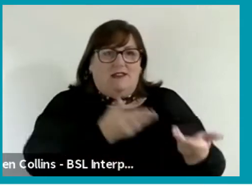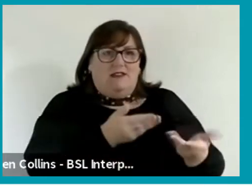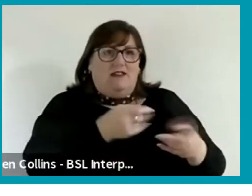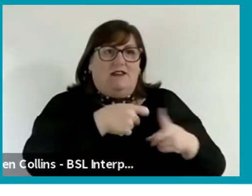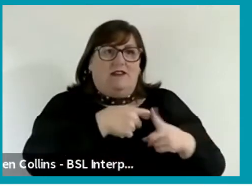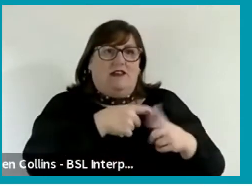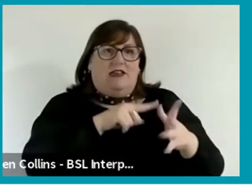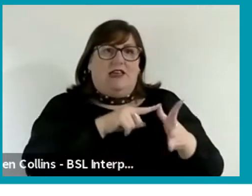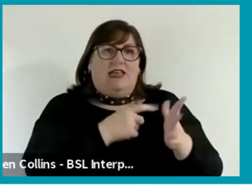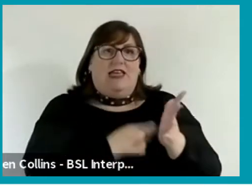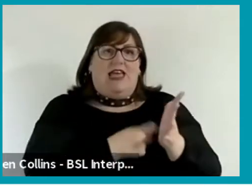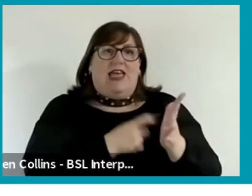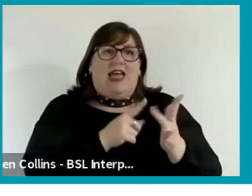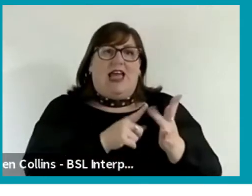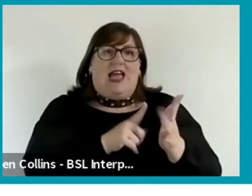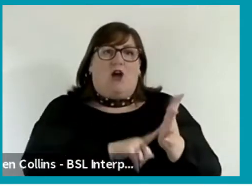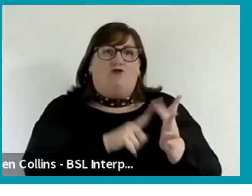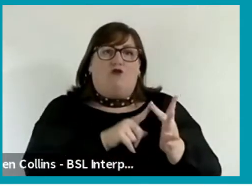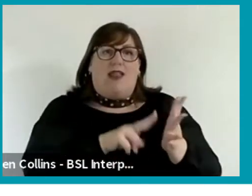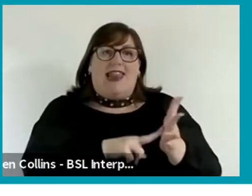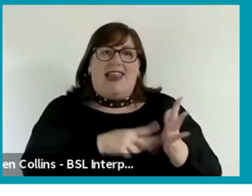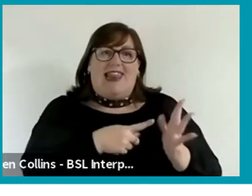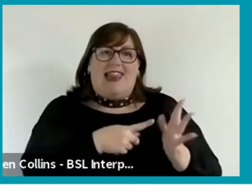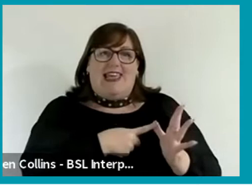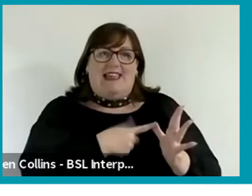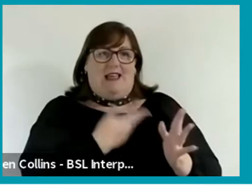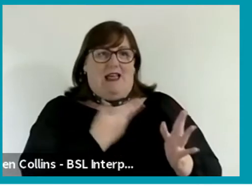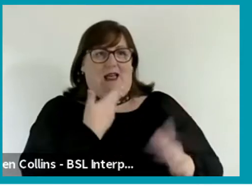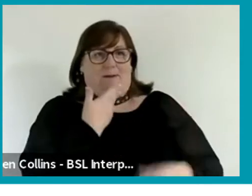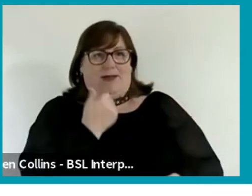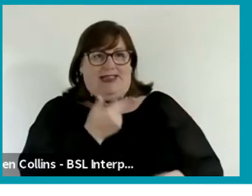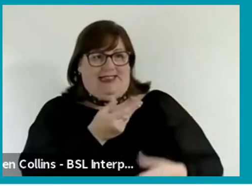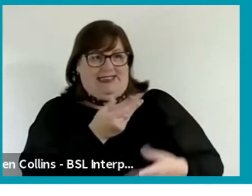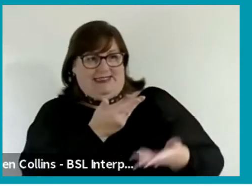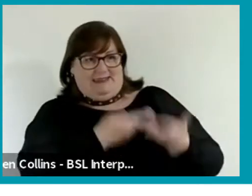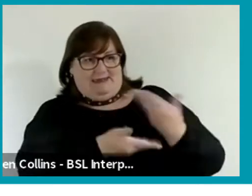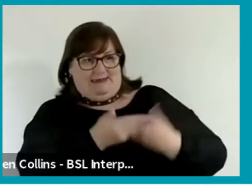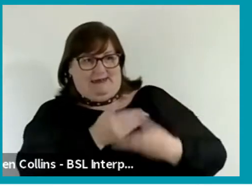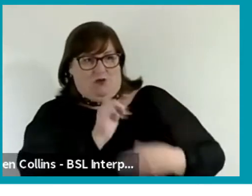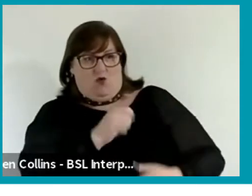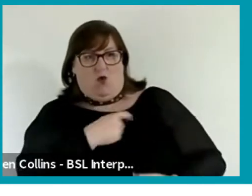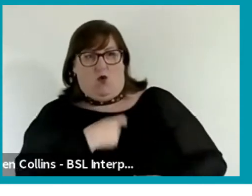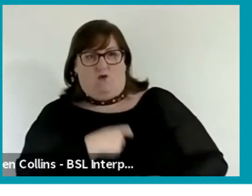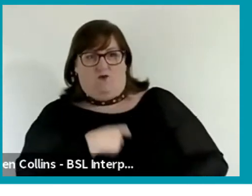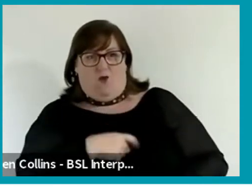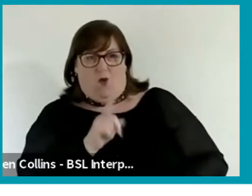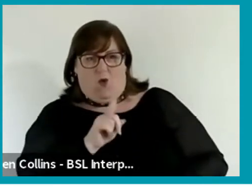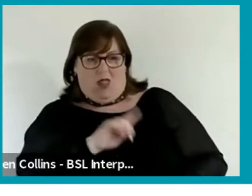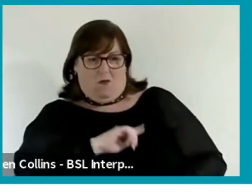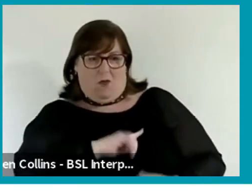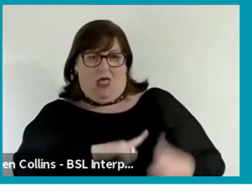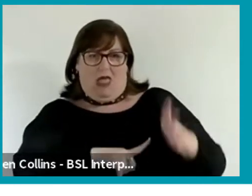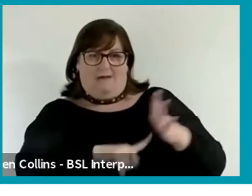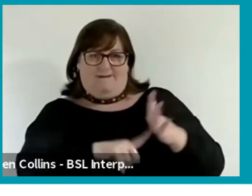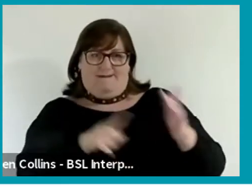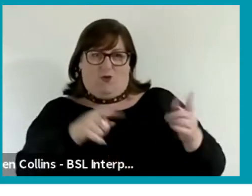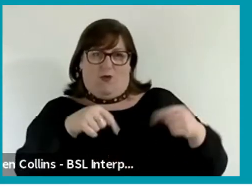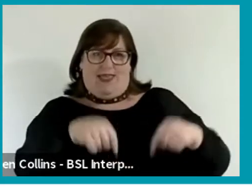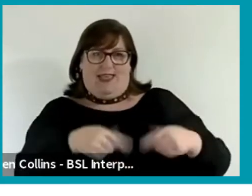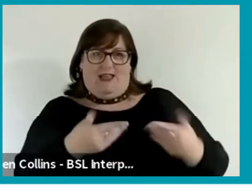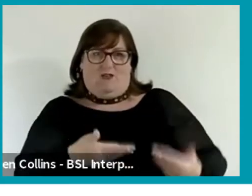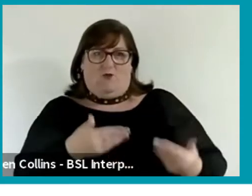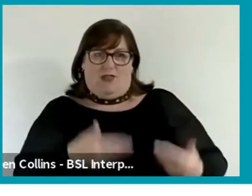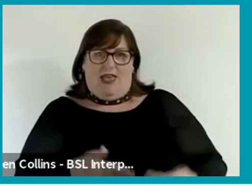please explain your role, give us your role title and why it's important for you to be here today? Hi, Rosa. Thank you very much. My name is